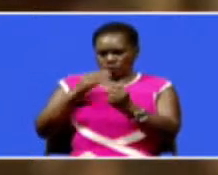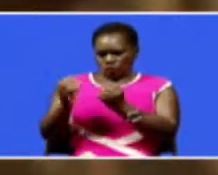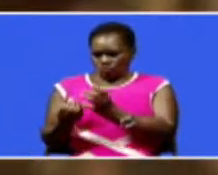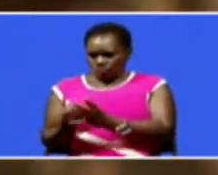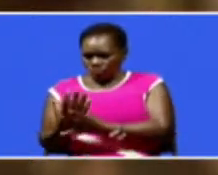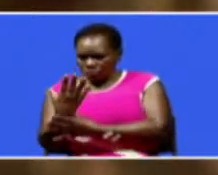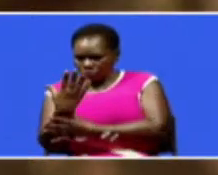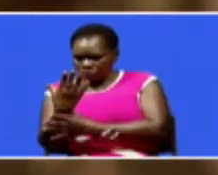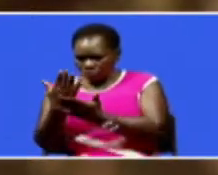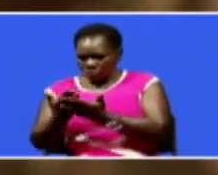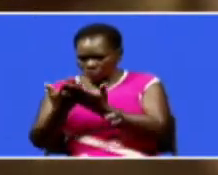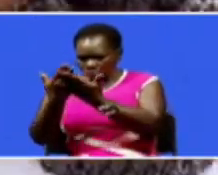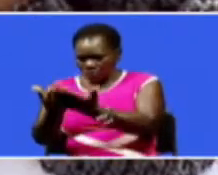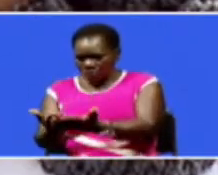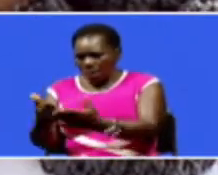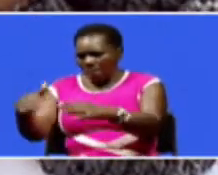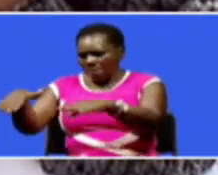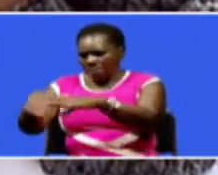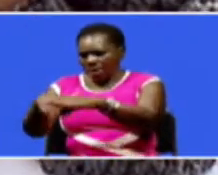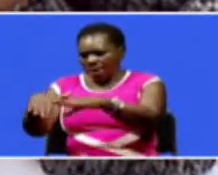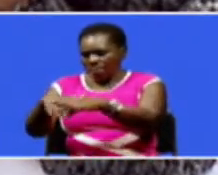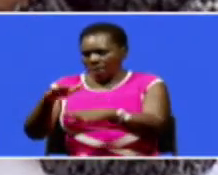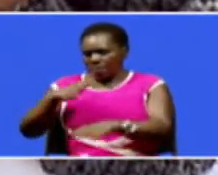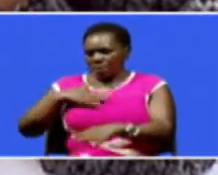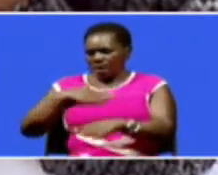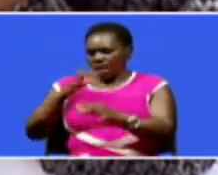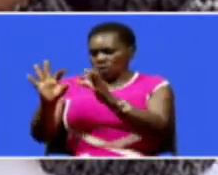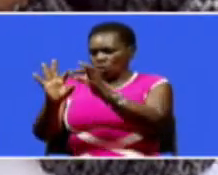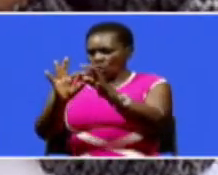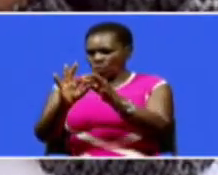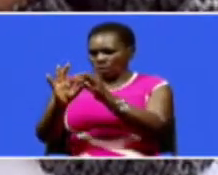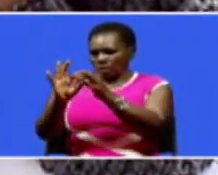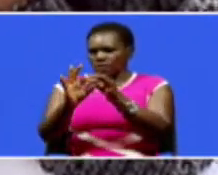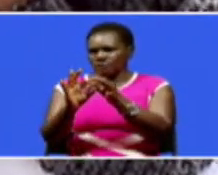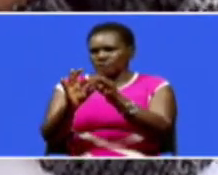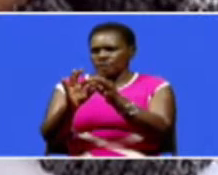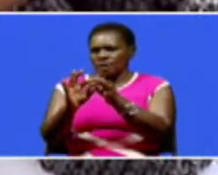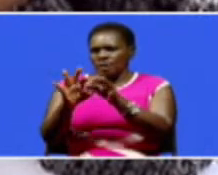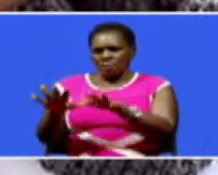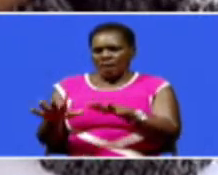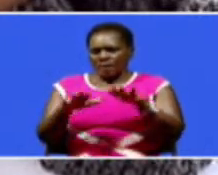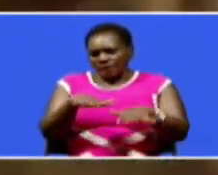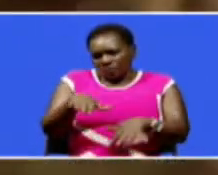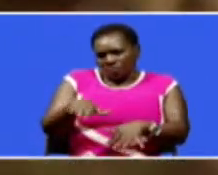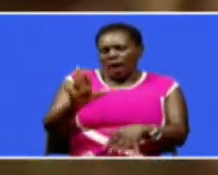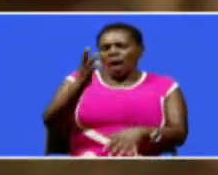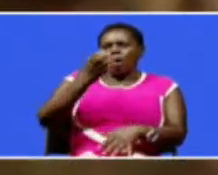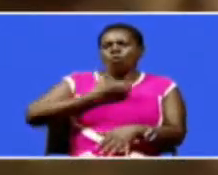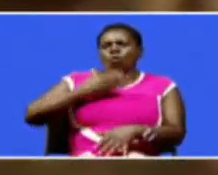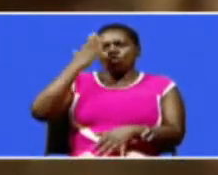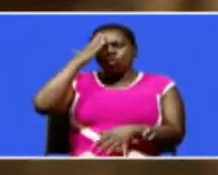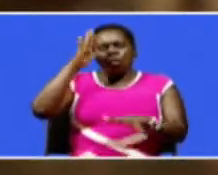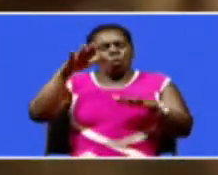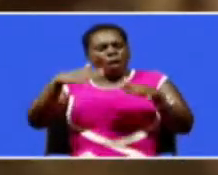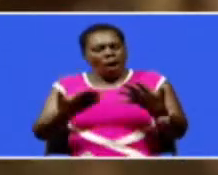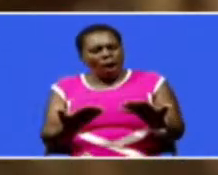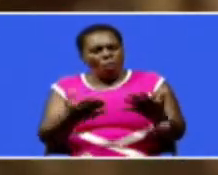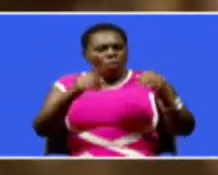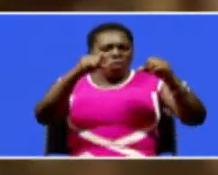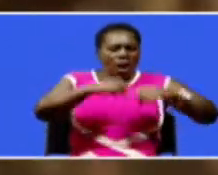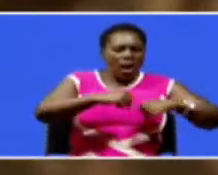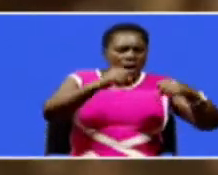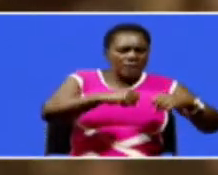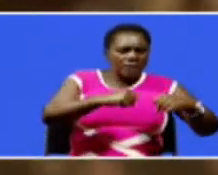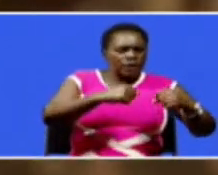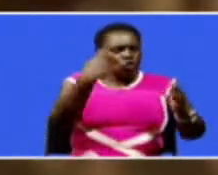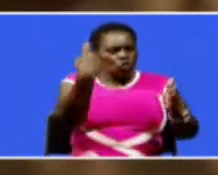produce, deliver it to my member cooperative. How it will get to the market is their business. How they'll negotiate with the